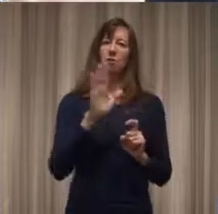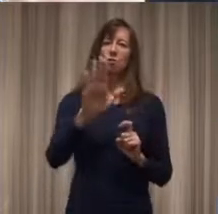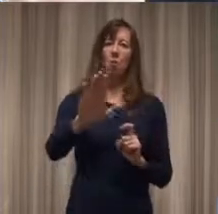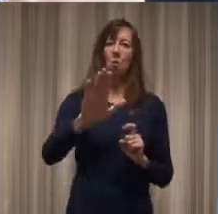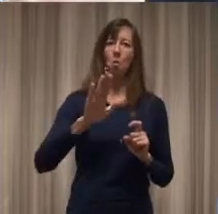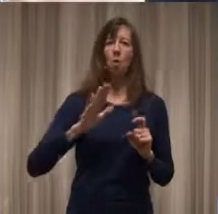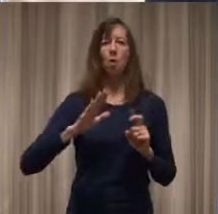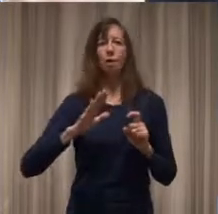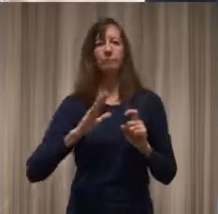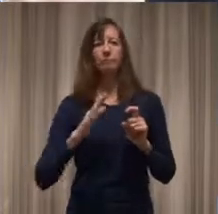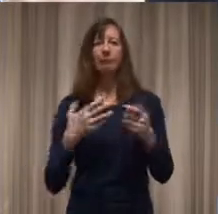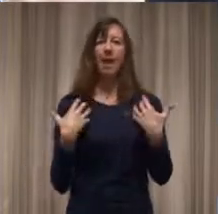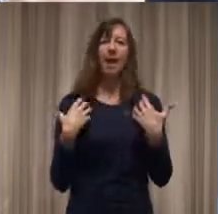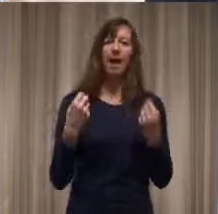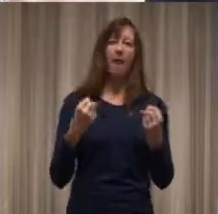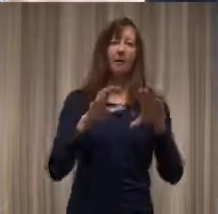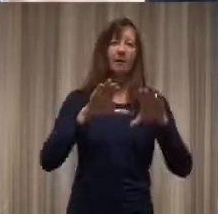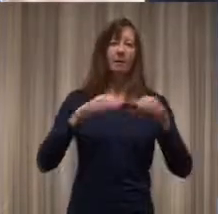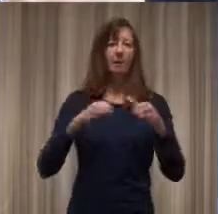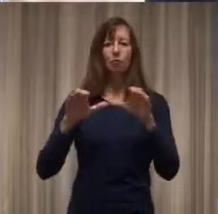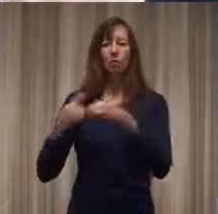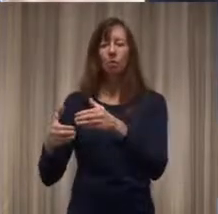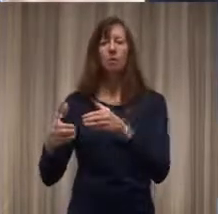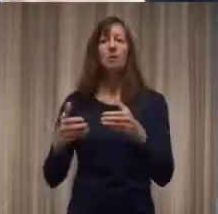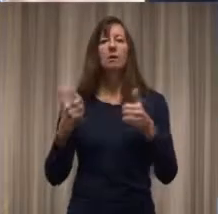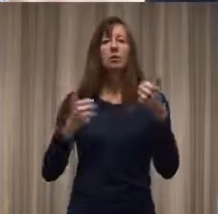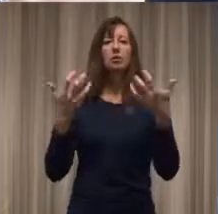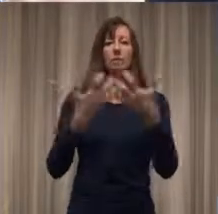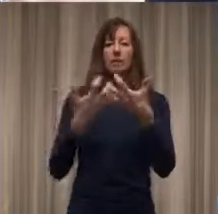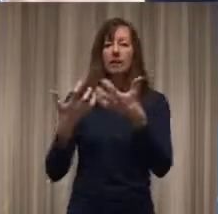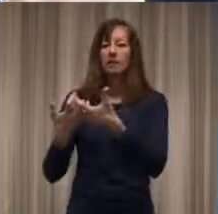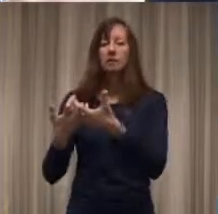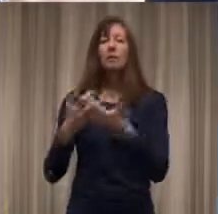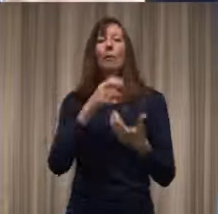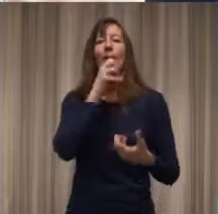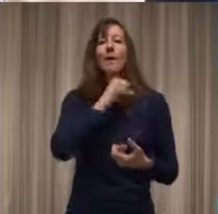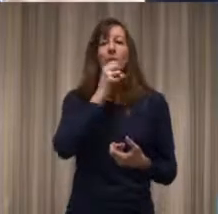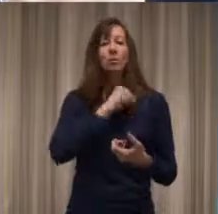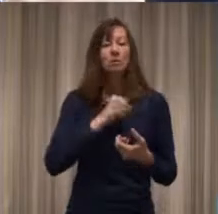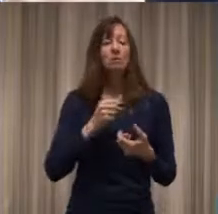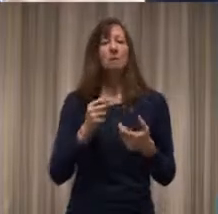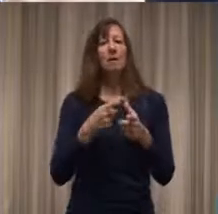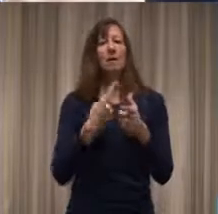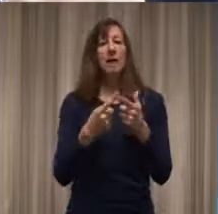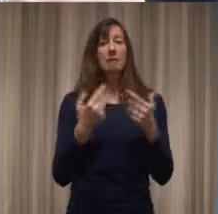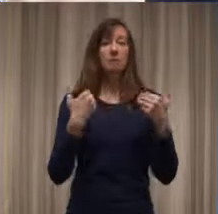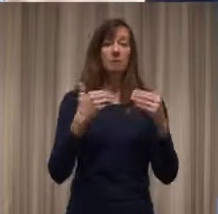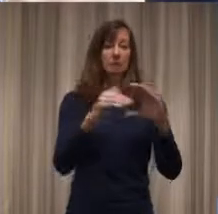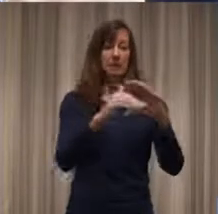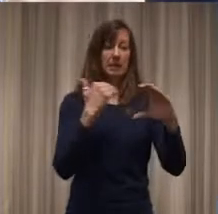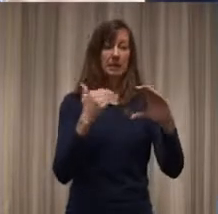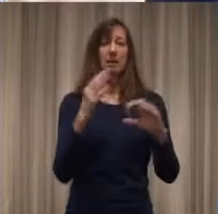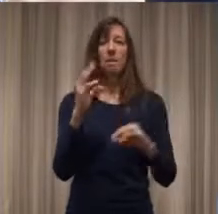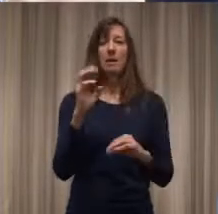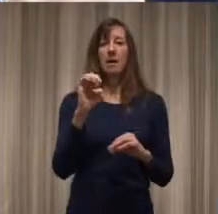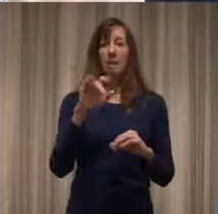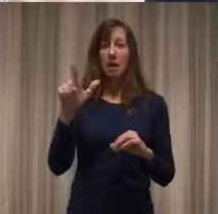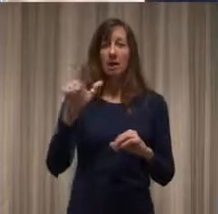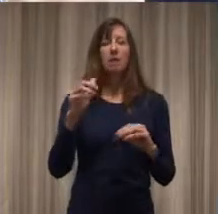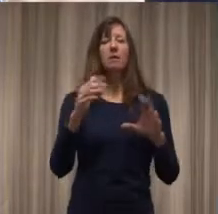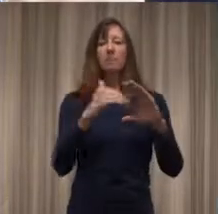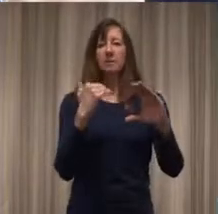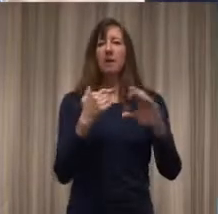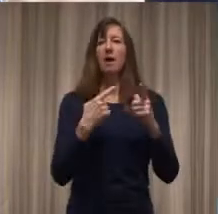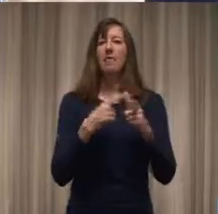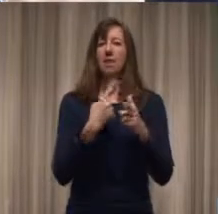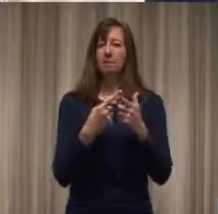are eligible and once we have enough vaccine, we can communicate directly with you. So if you've signed up and you're one of those 14,000,